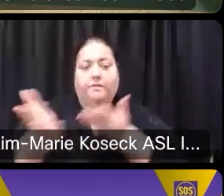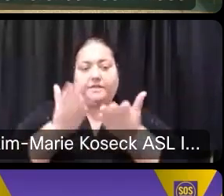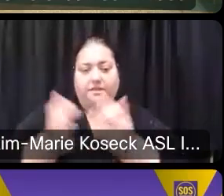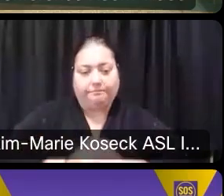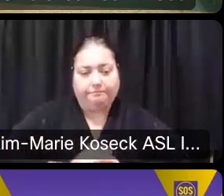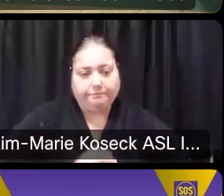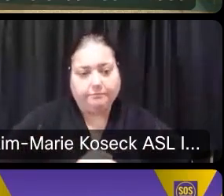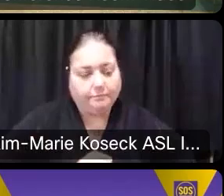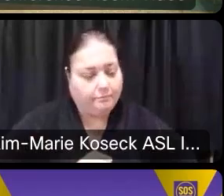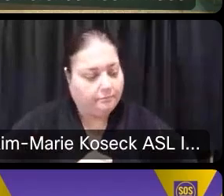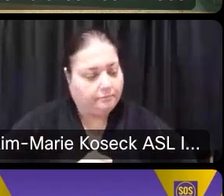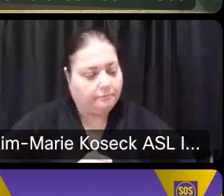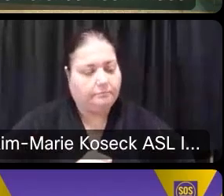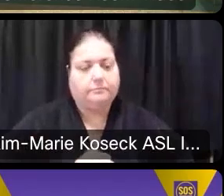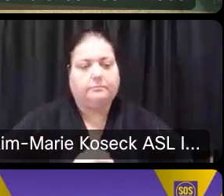Next slide, please.